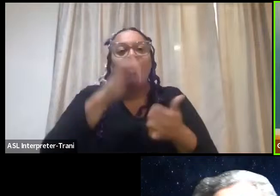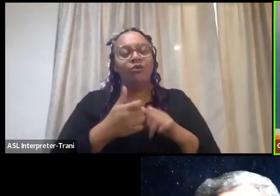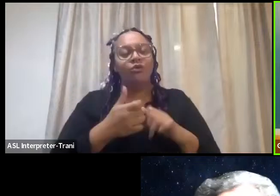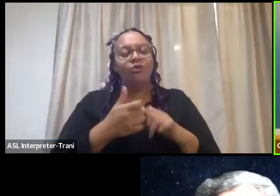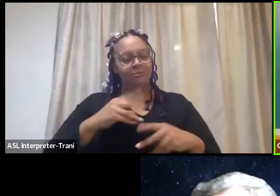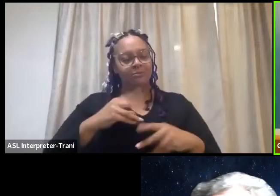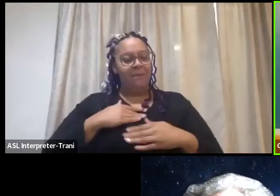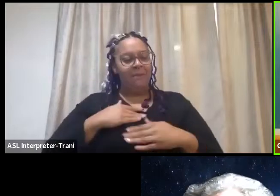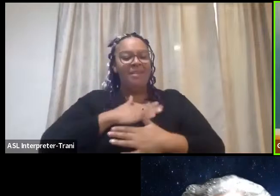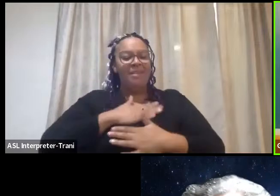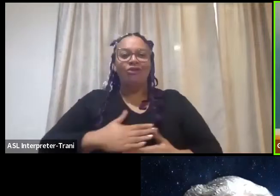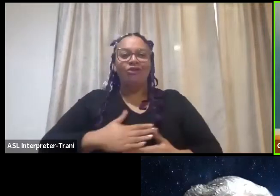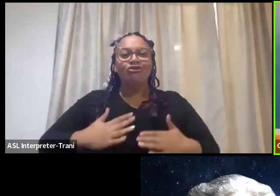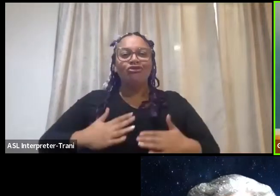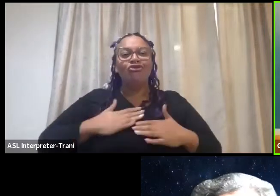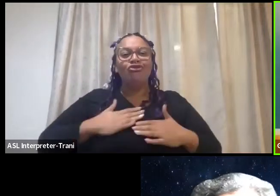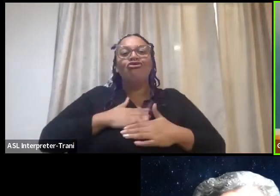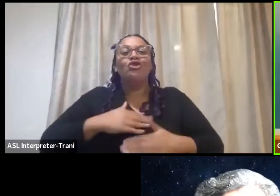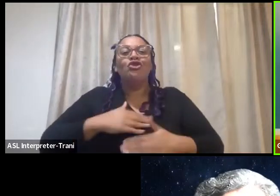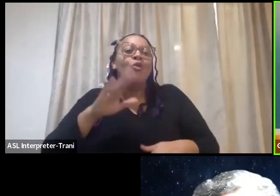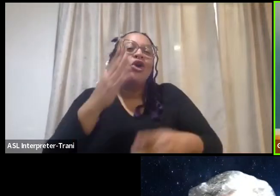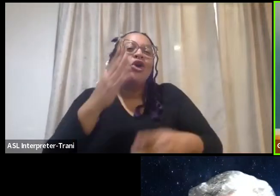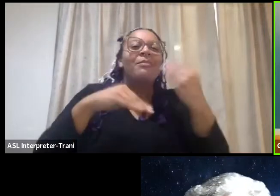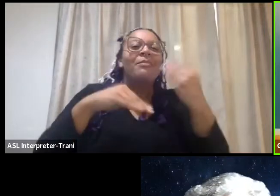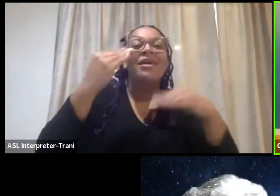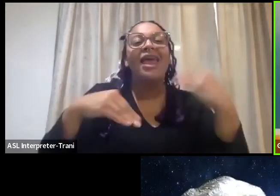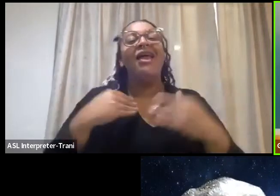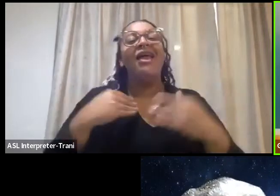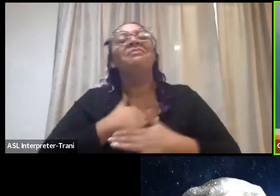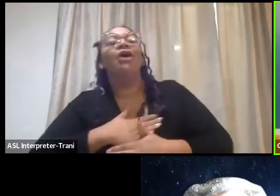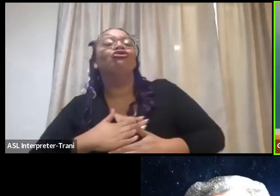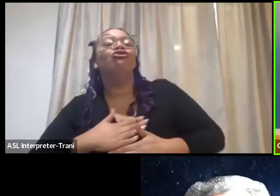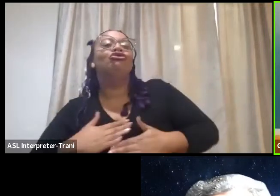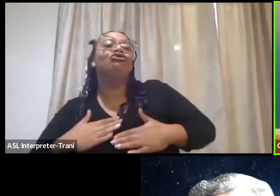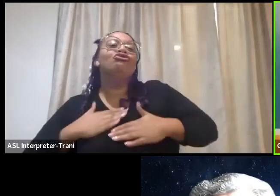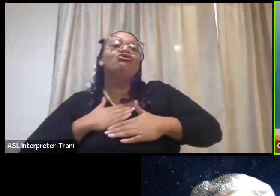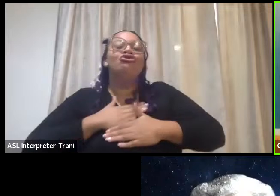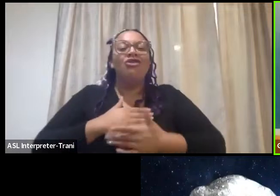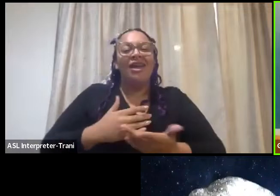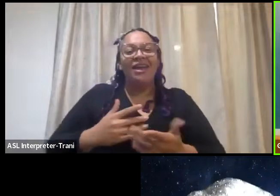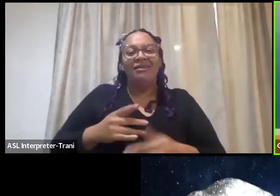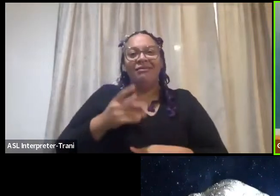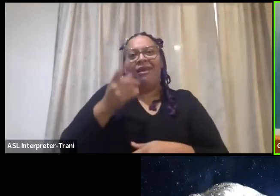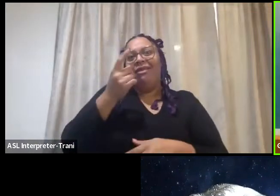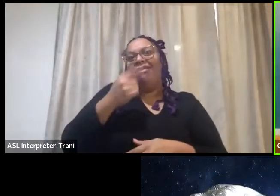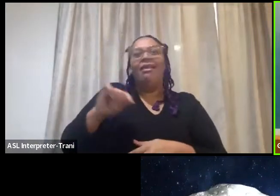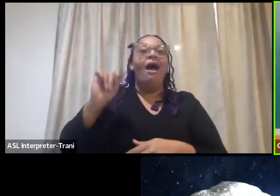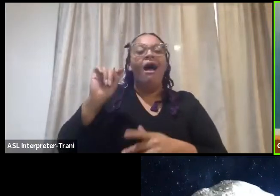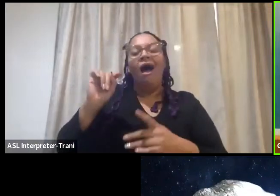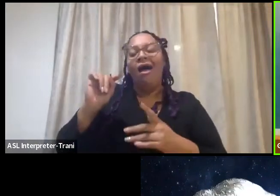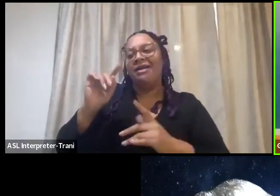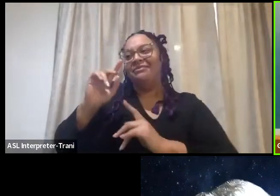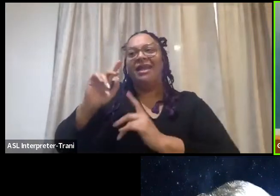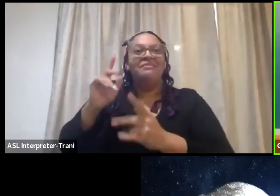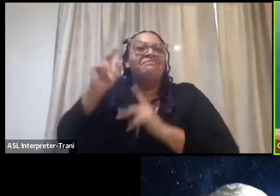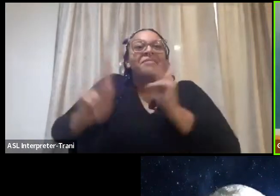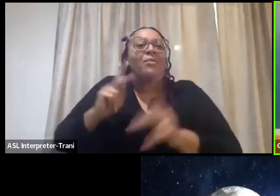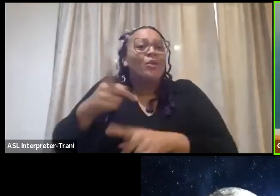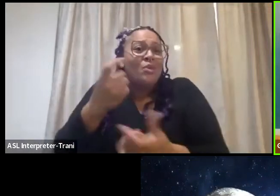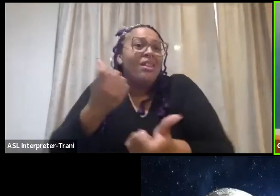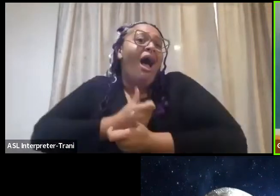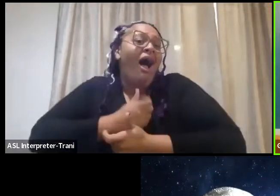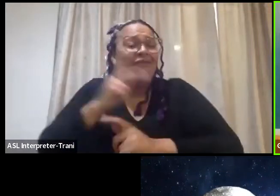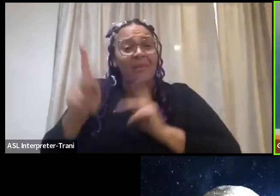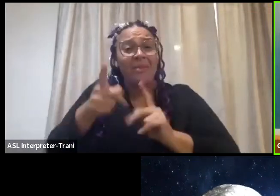good meal. You know how to take pleasure in like the company, like your ride or dies, the people who you